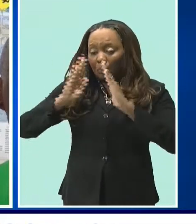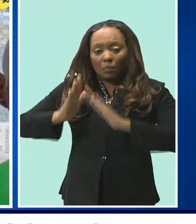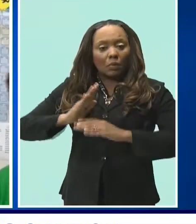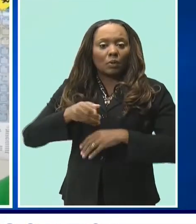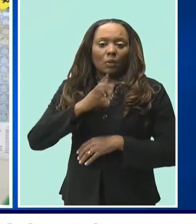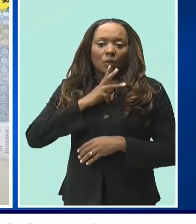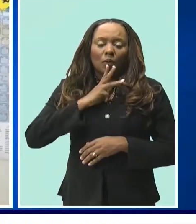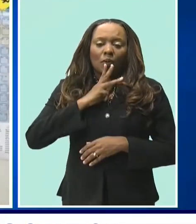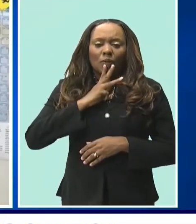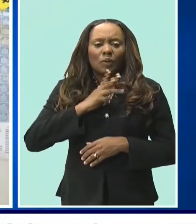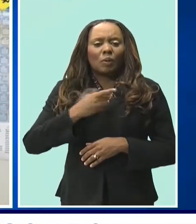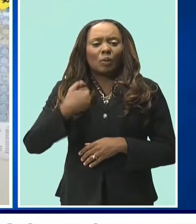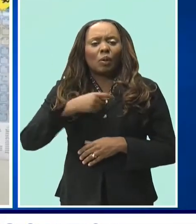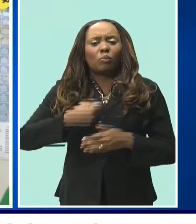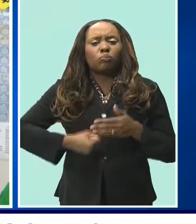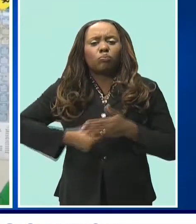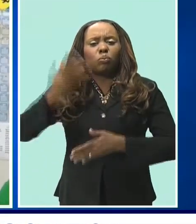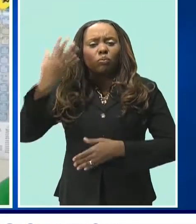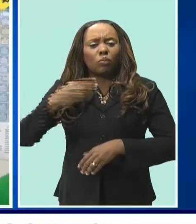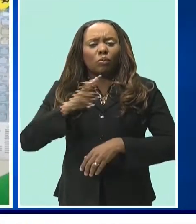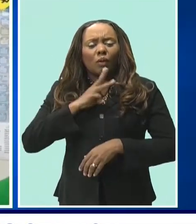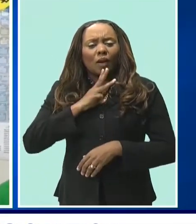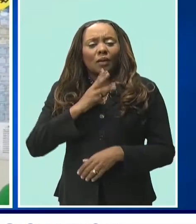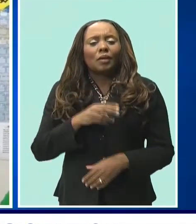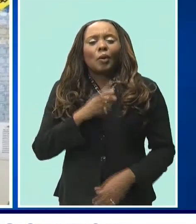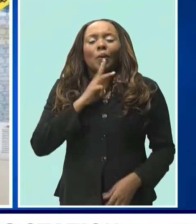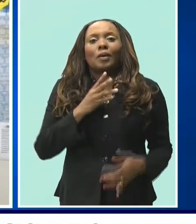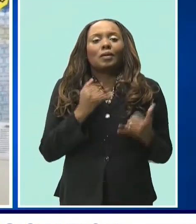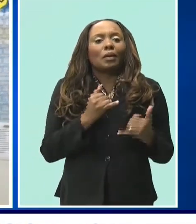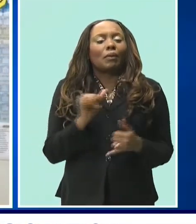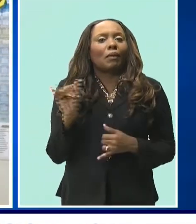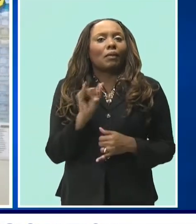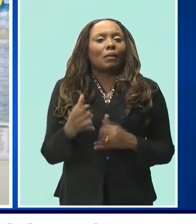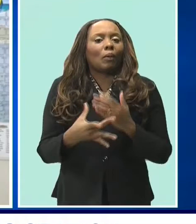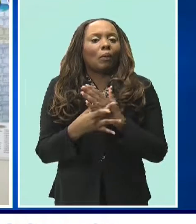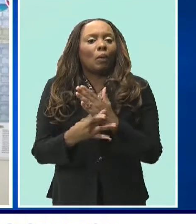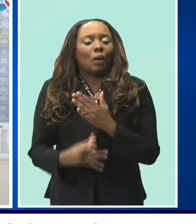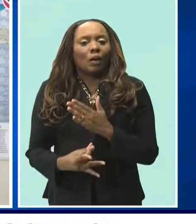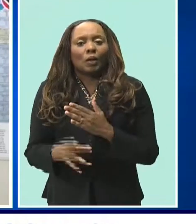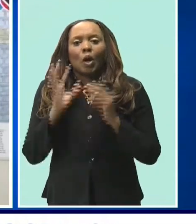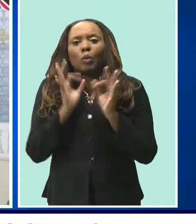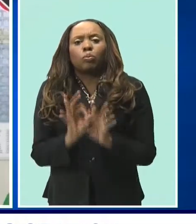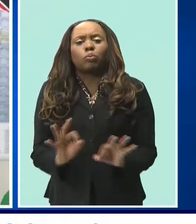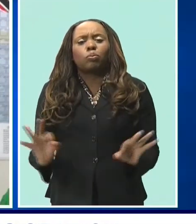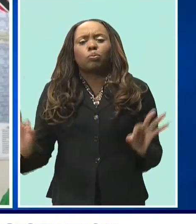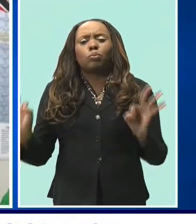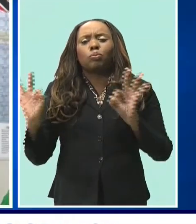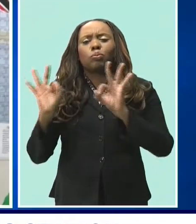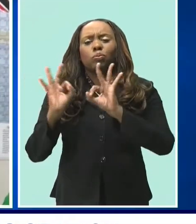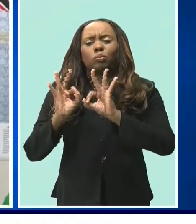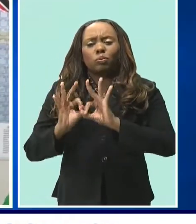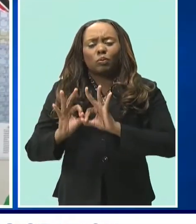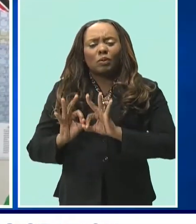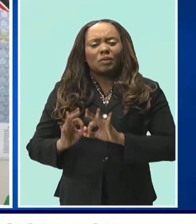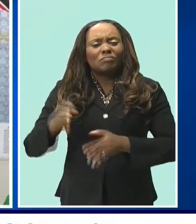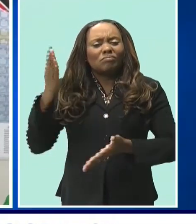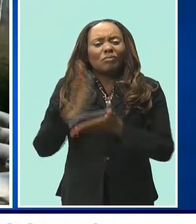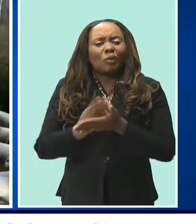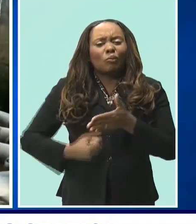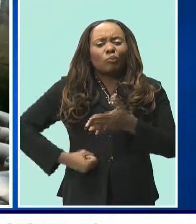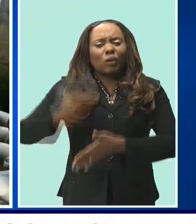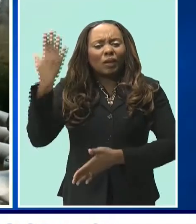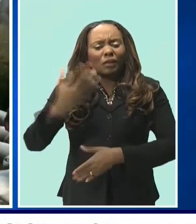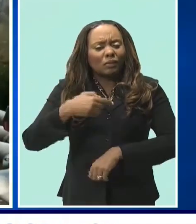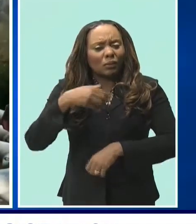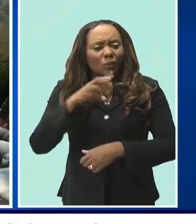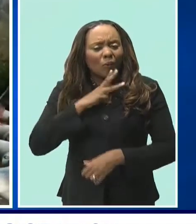differently. Water is like the new oil. So we need to stop wasting water. We need to follow the water authorities' tips.